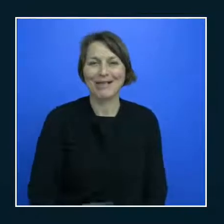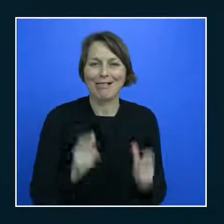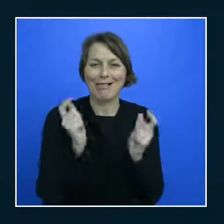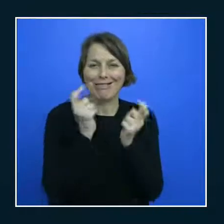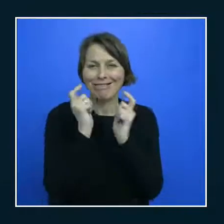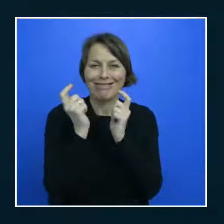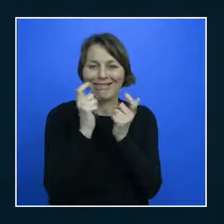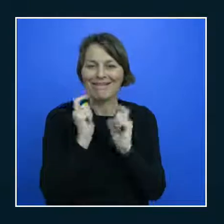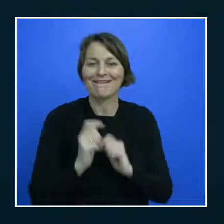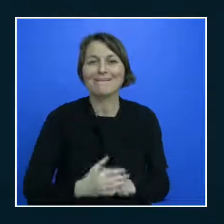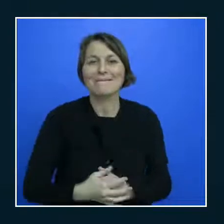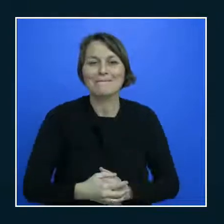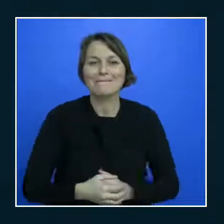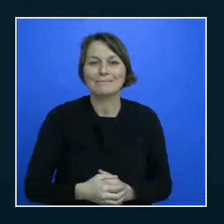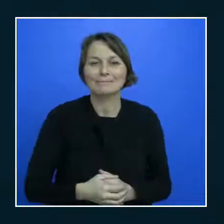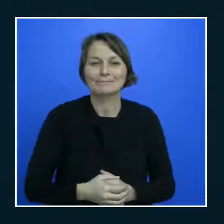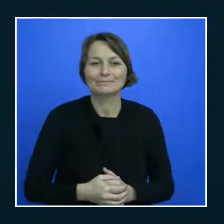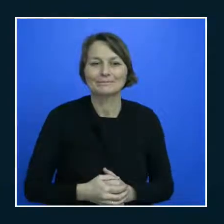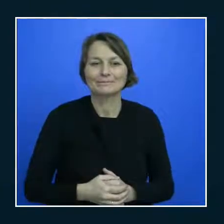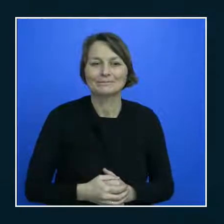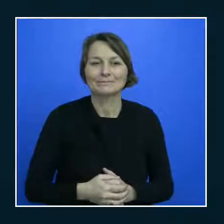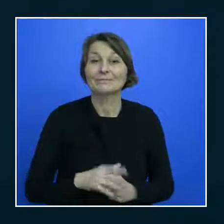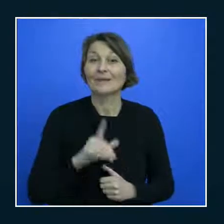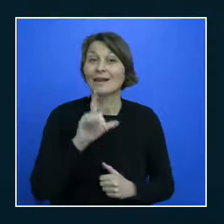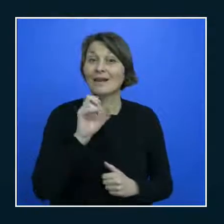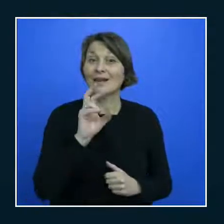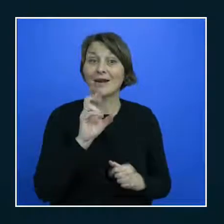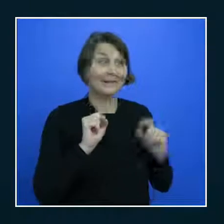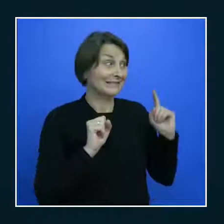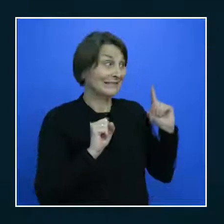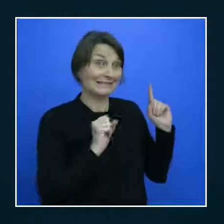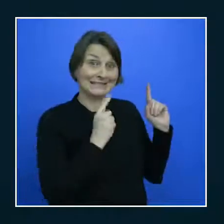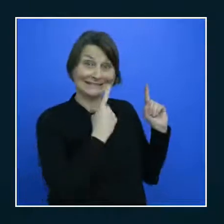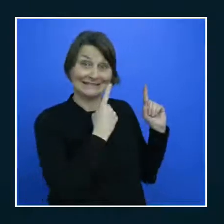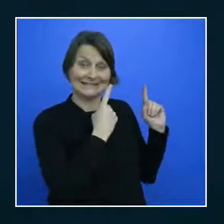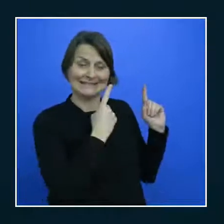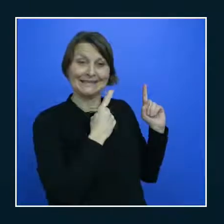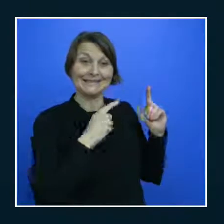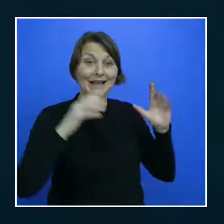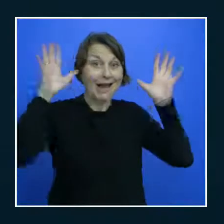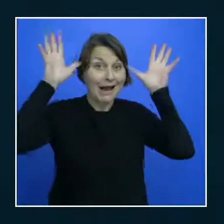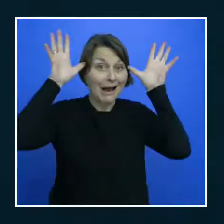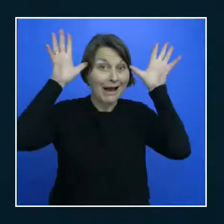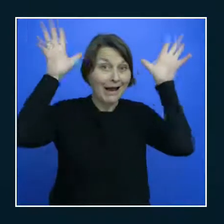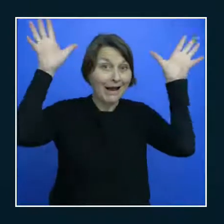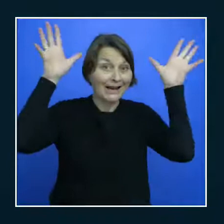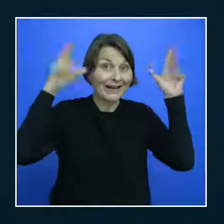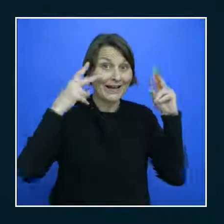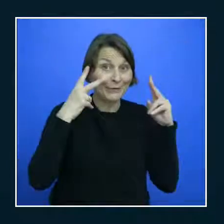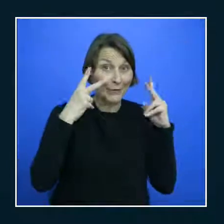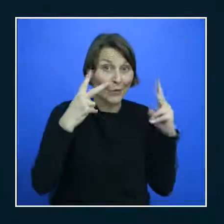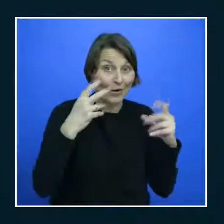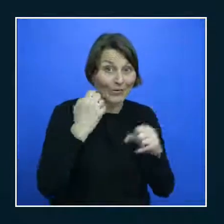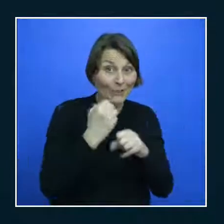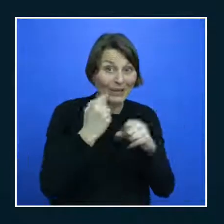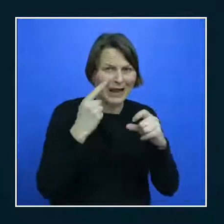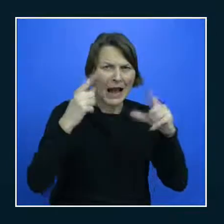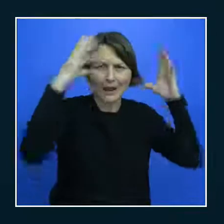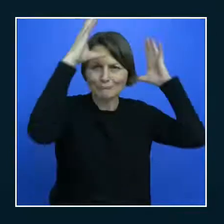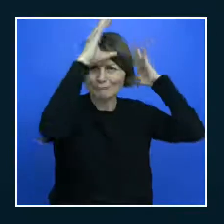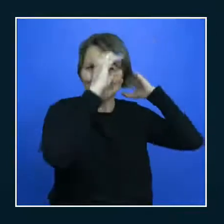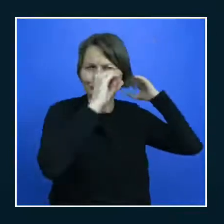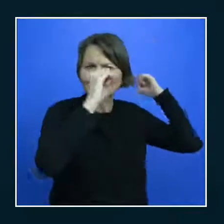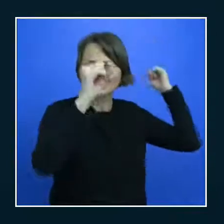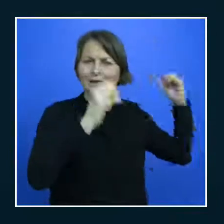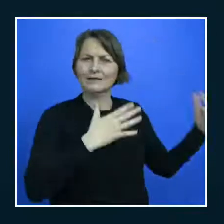So, if Microsoft Mesh is working properly, you should be able to see that I'm wearing like a Napoleon's hat. Is that right? Correct.